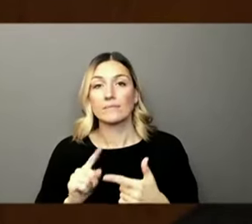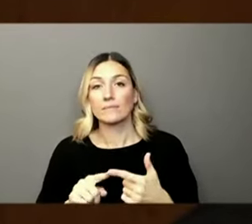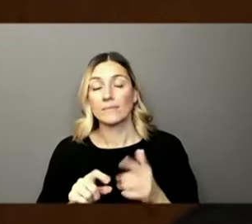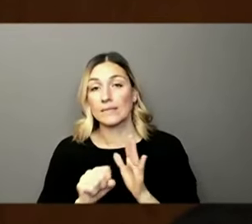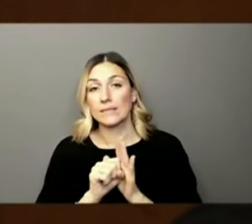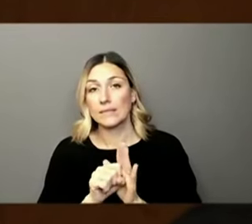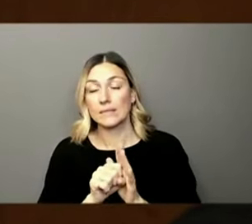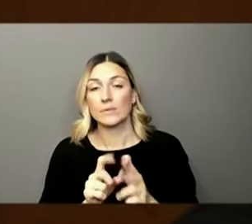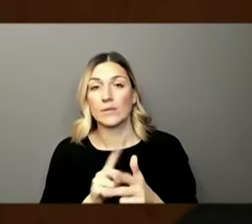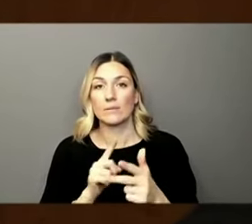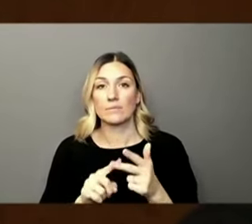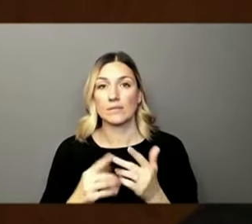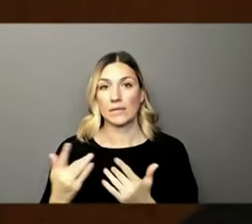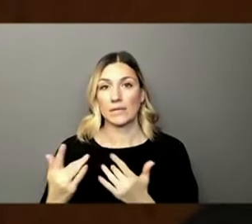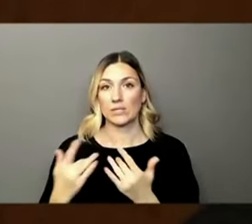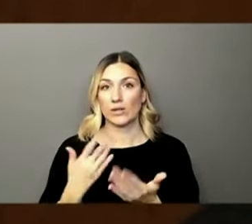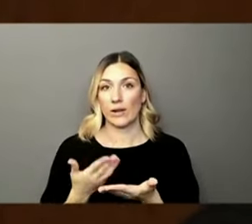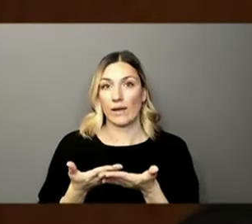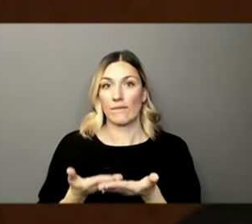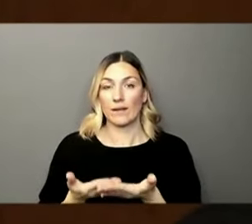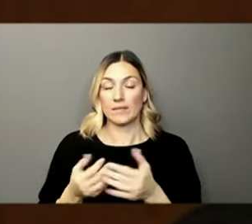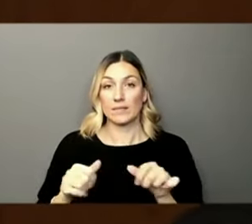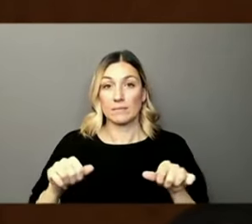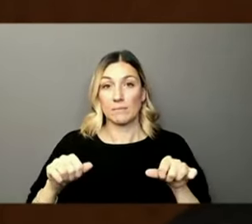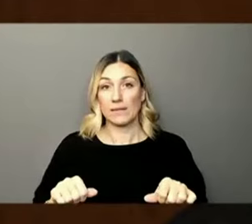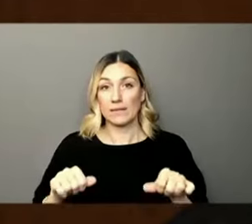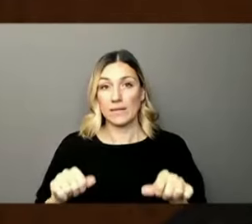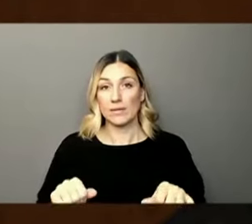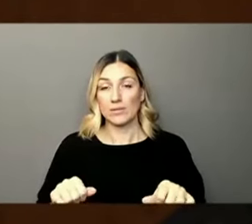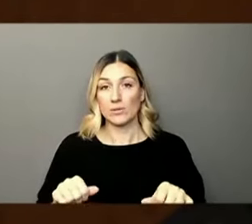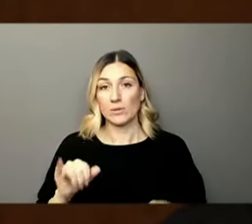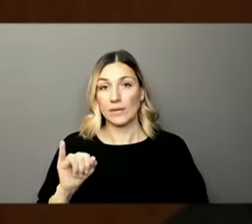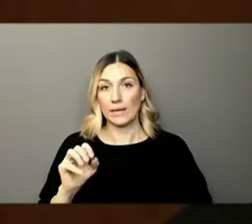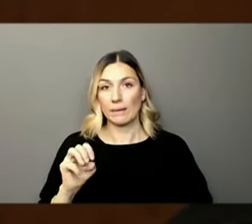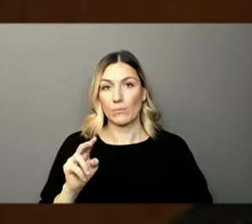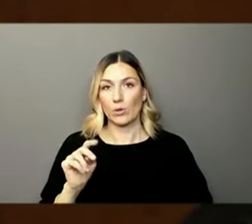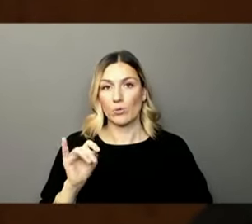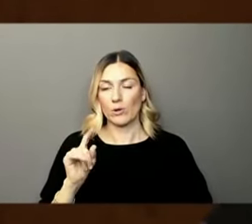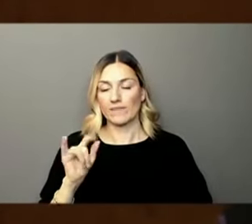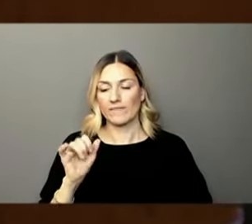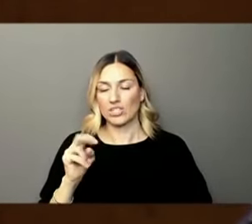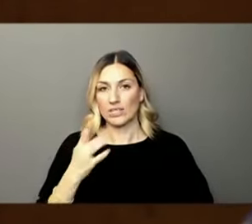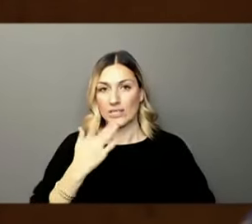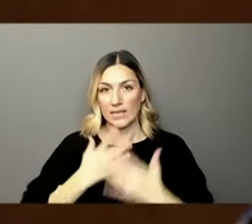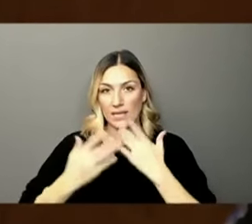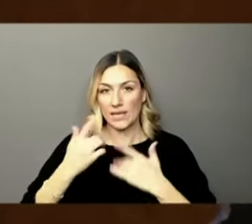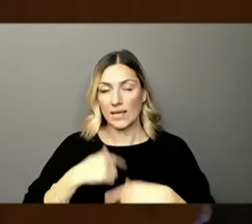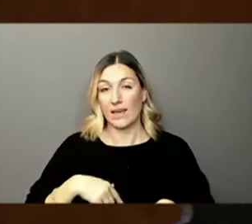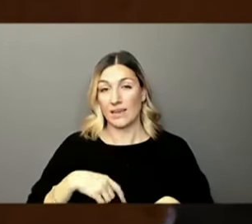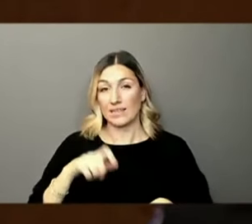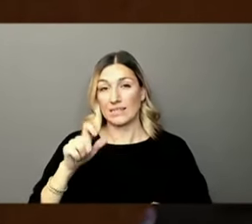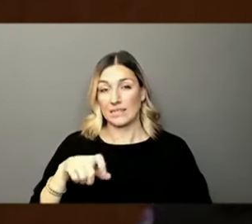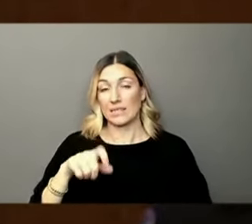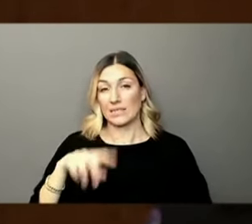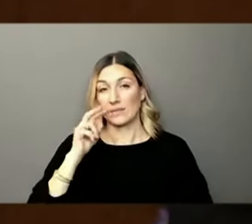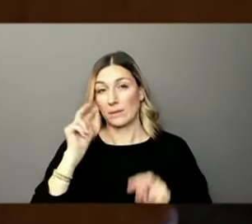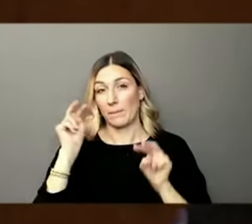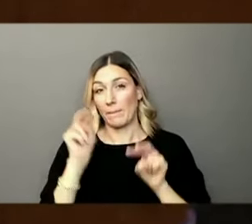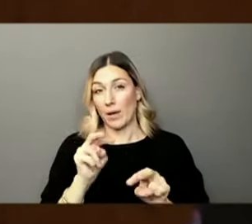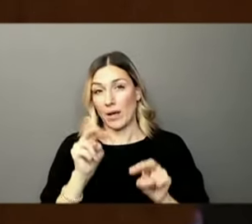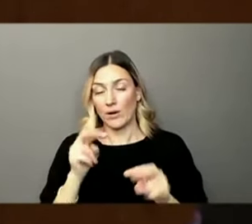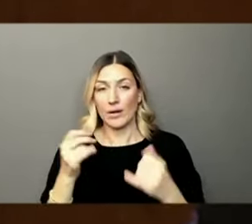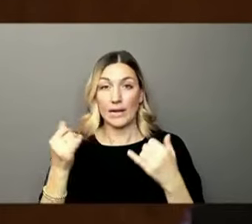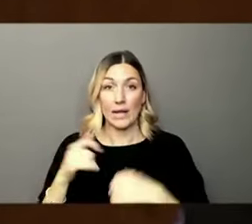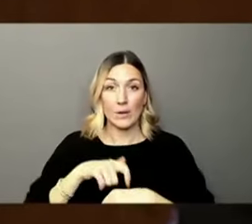or concerning evidence of potentially immunodeficiency that warrants long-term monitoring in this population. Now is not the time